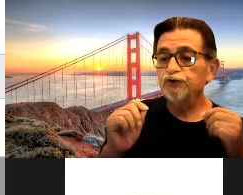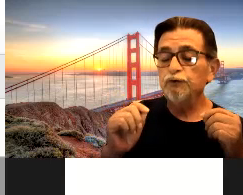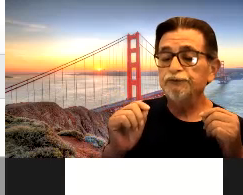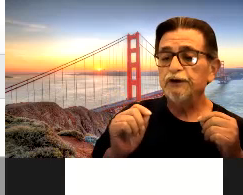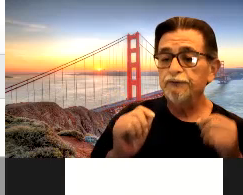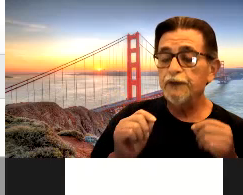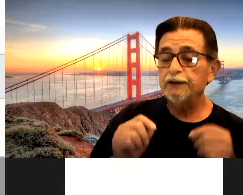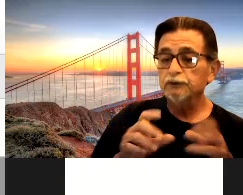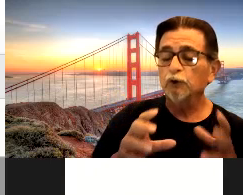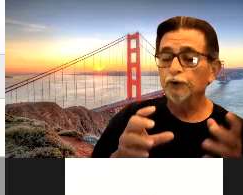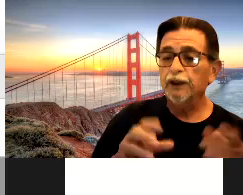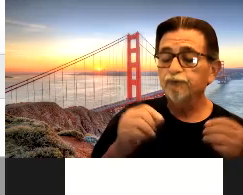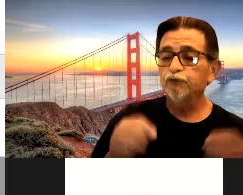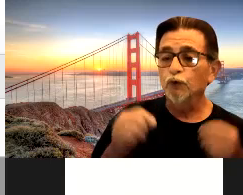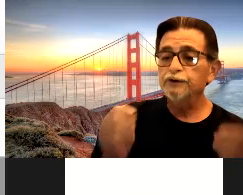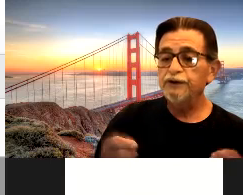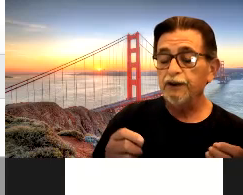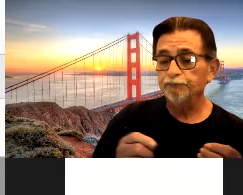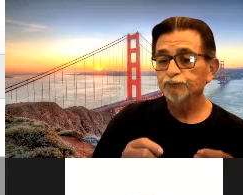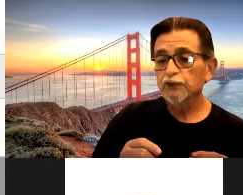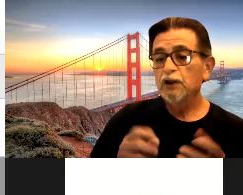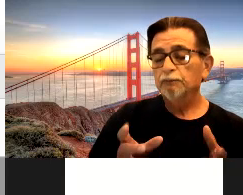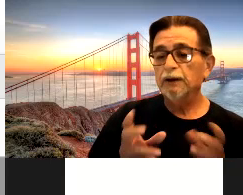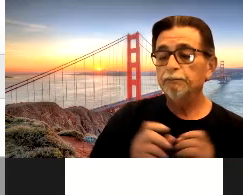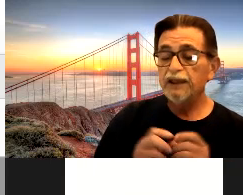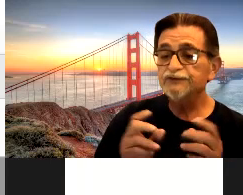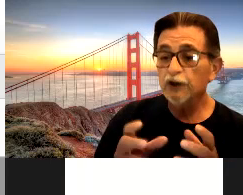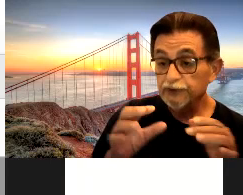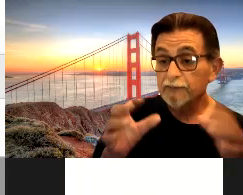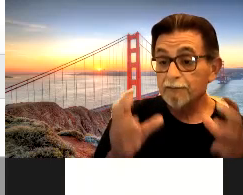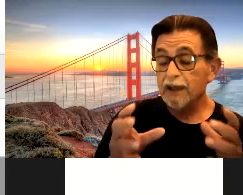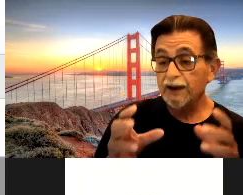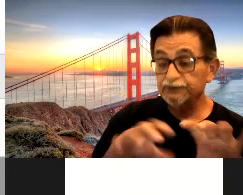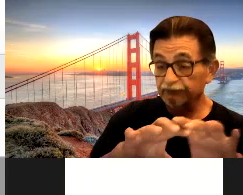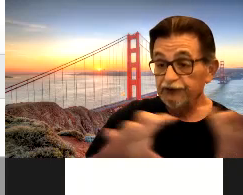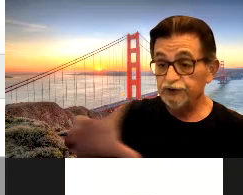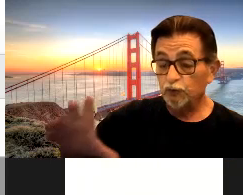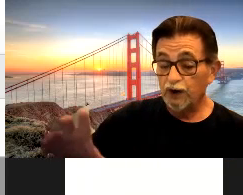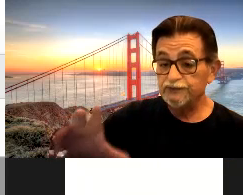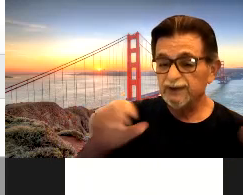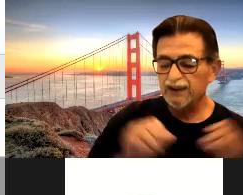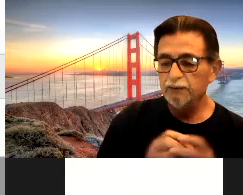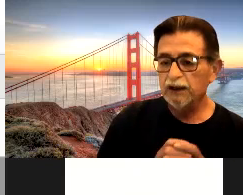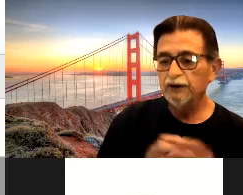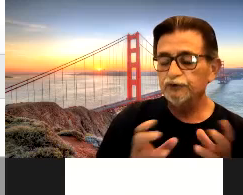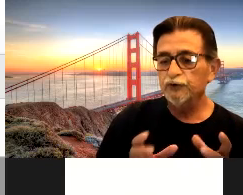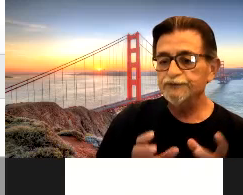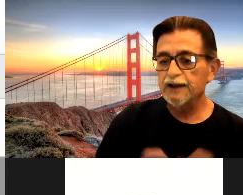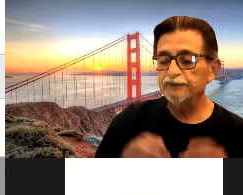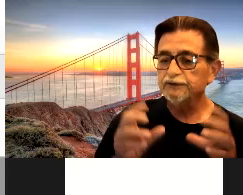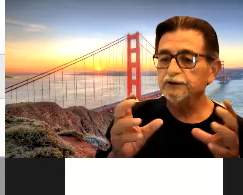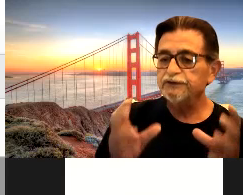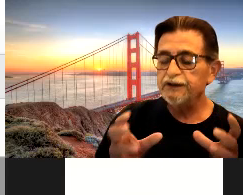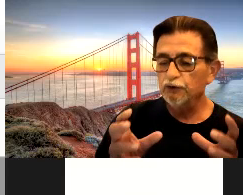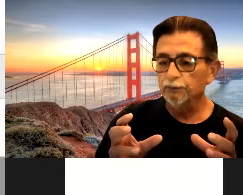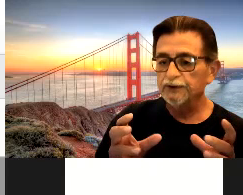would intuitively think, though, okay, 4D. But based on the mathematics of these equations that came out, it turns